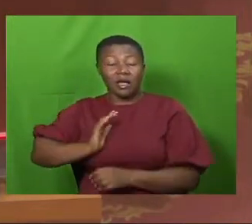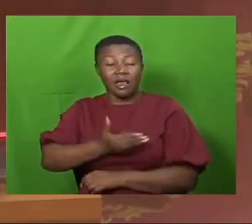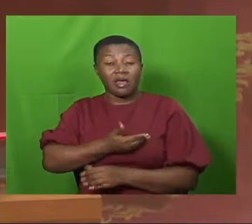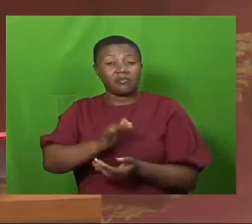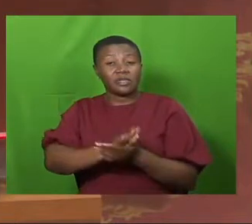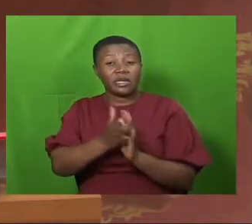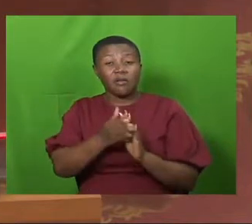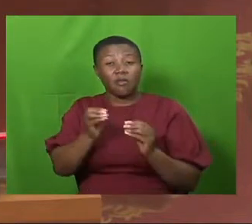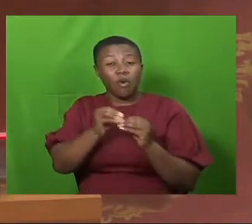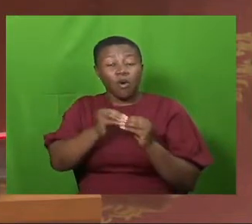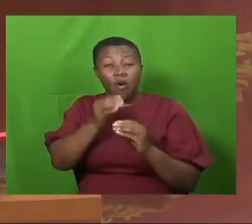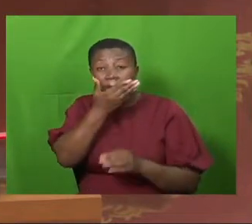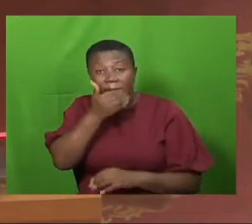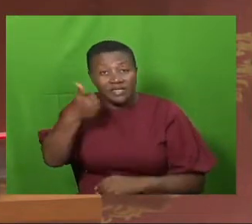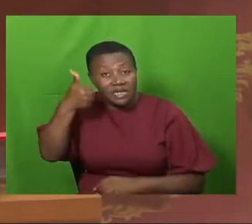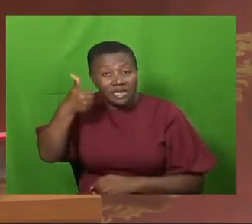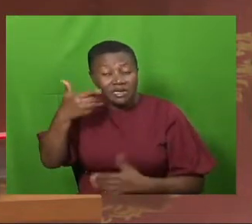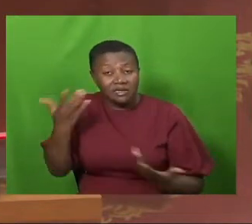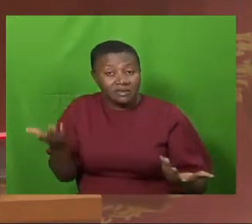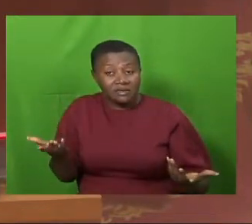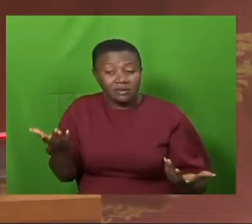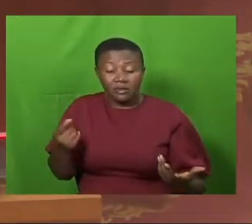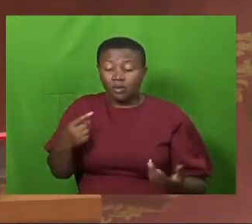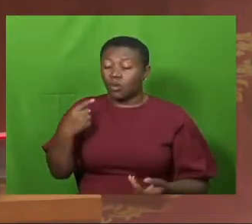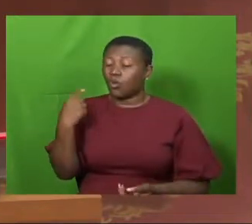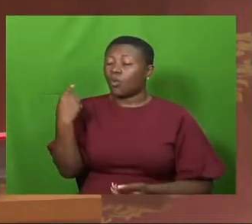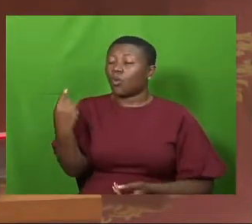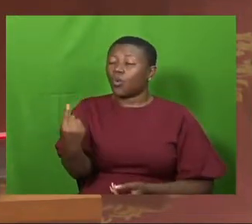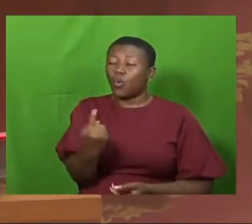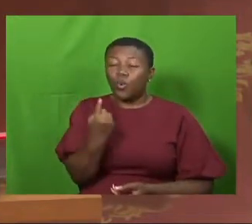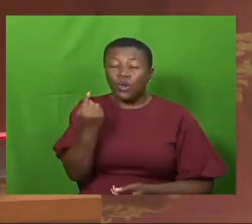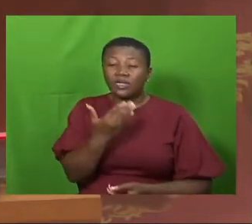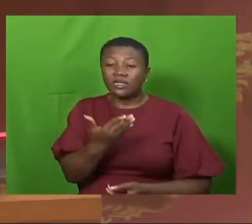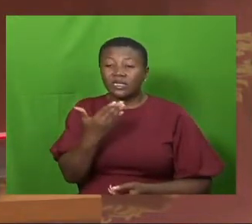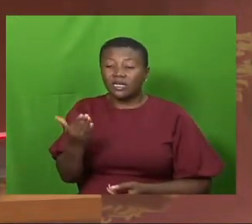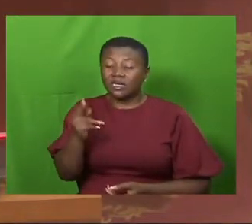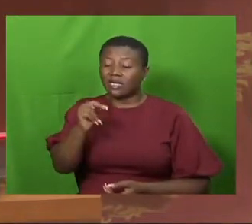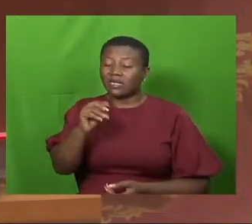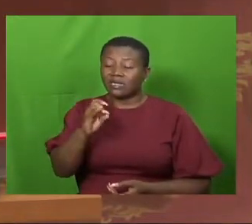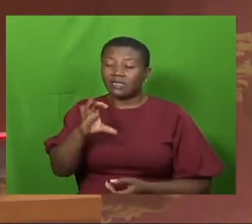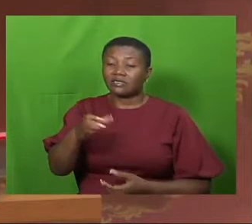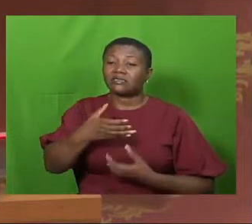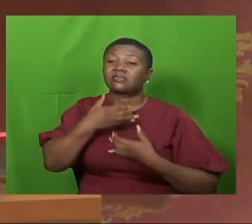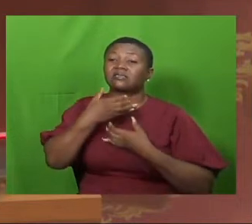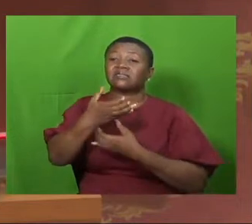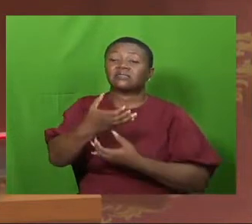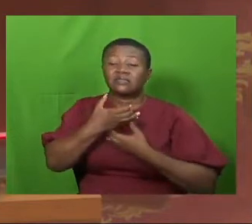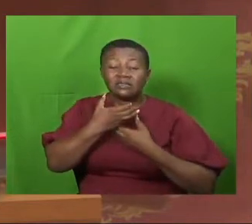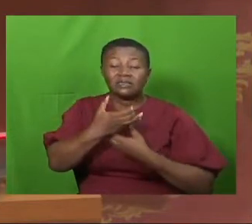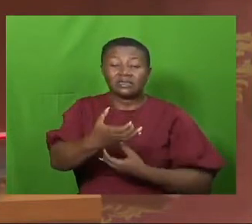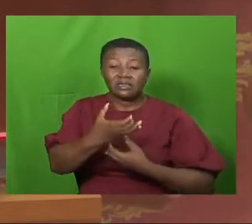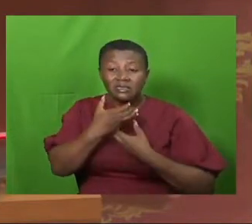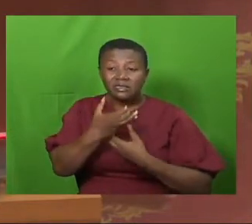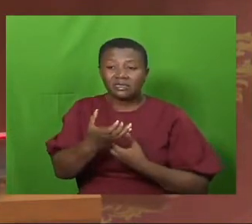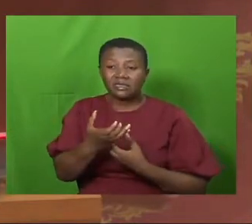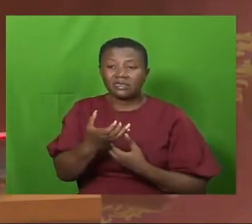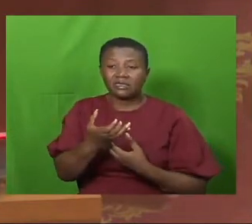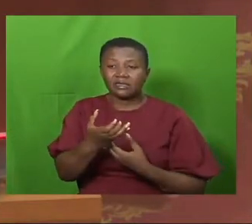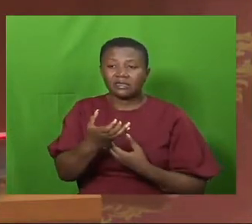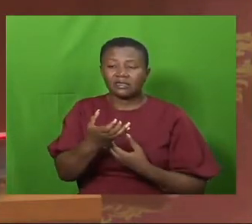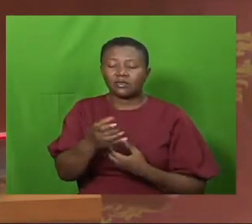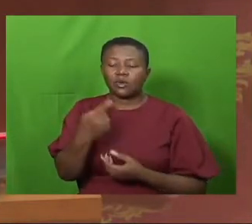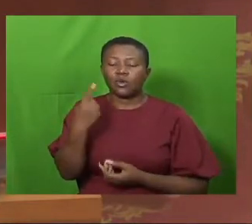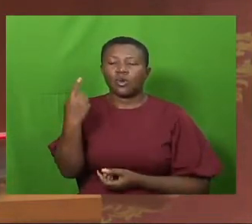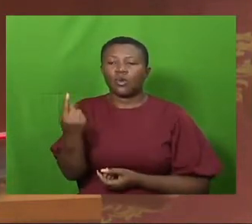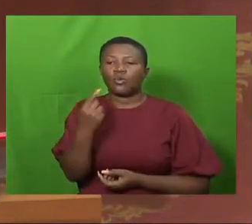Speaker, the only thing they've been clear and unambiguous on is Article